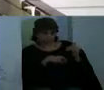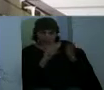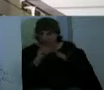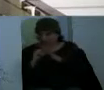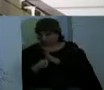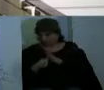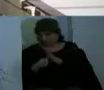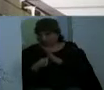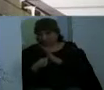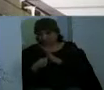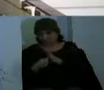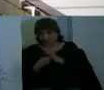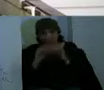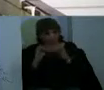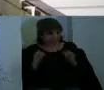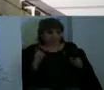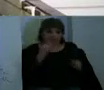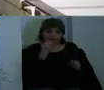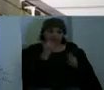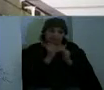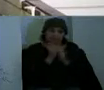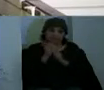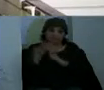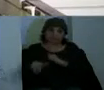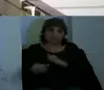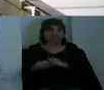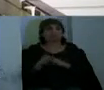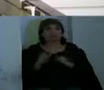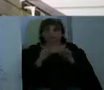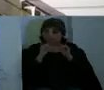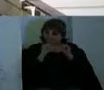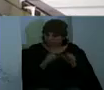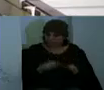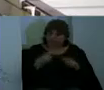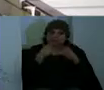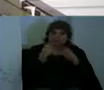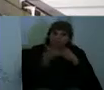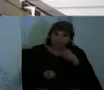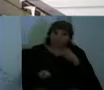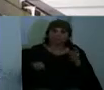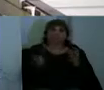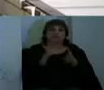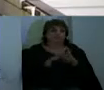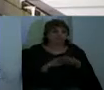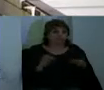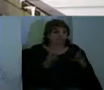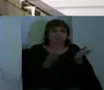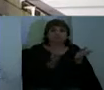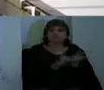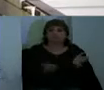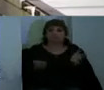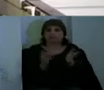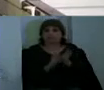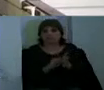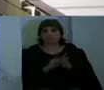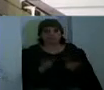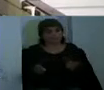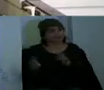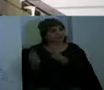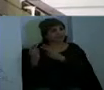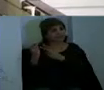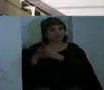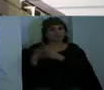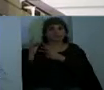impressive. Nothing wrong with it. Keep telling the story over and over. So looking back, we